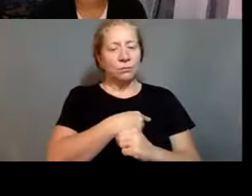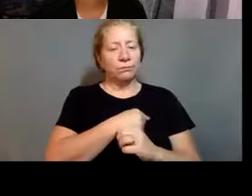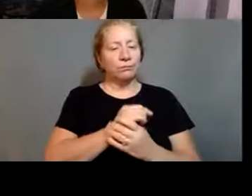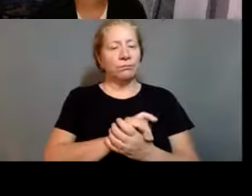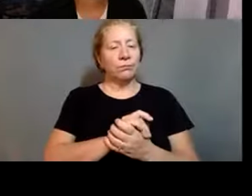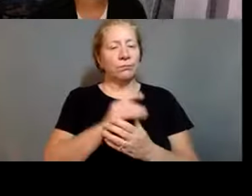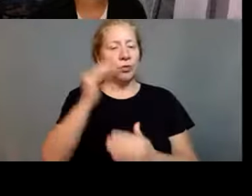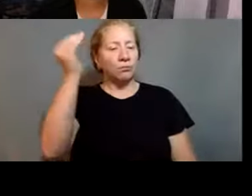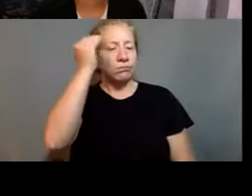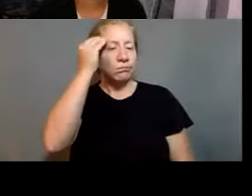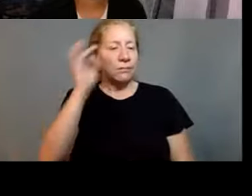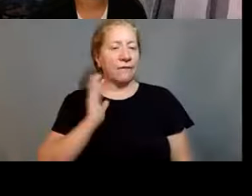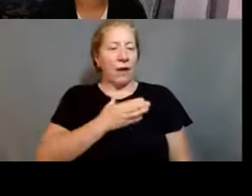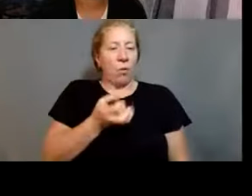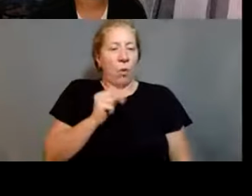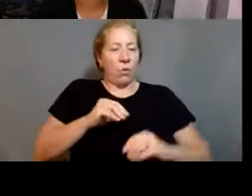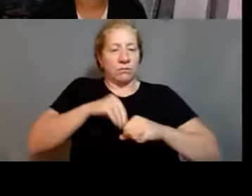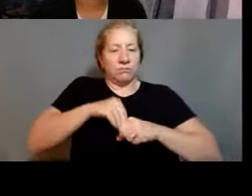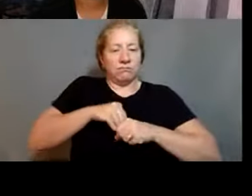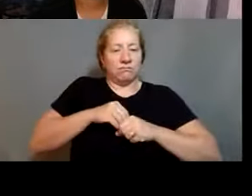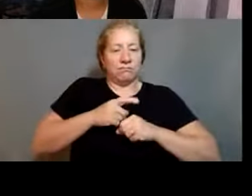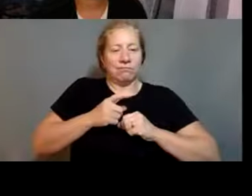be aware of our own biases and to